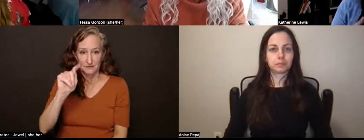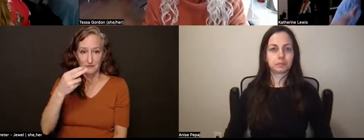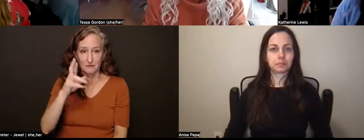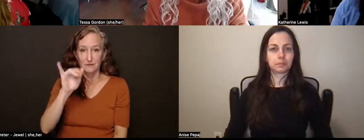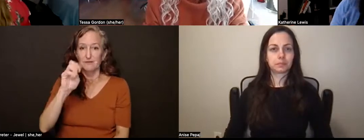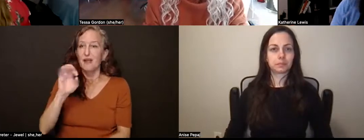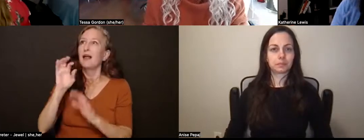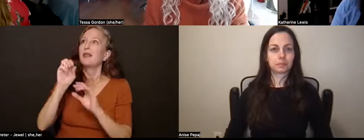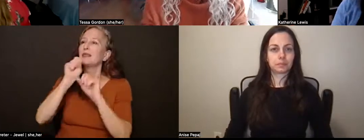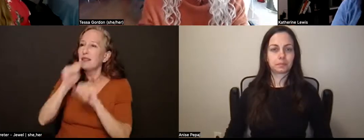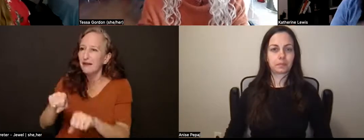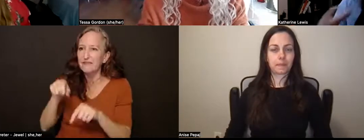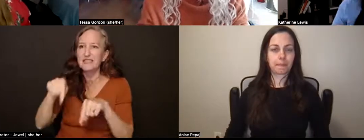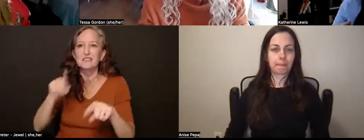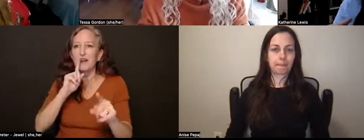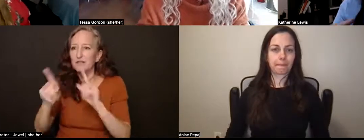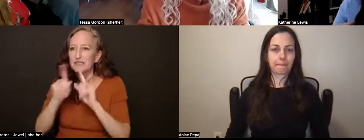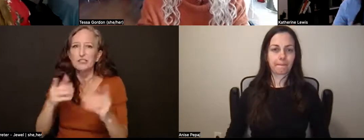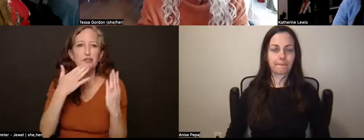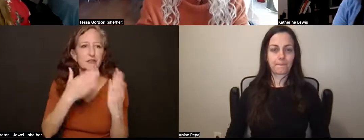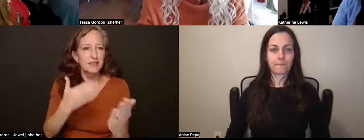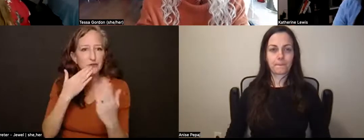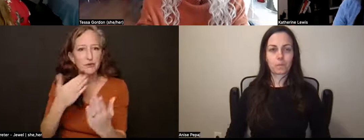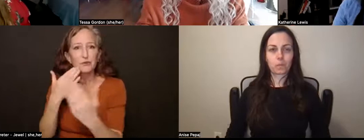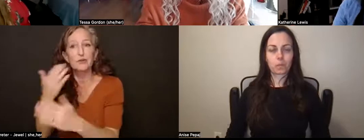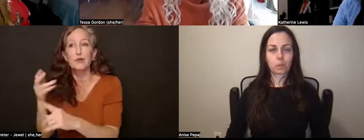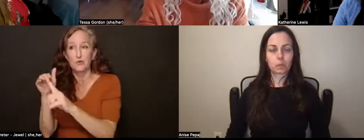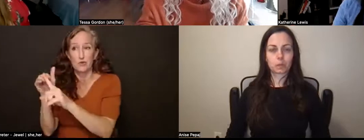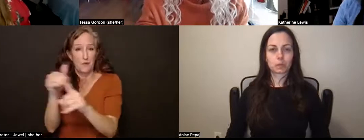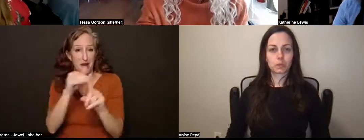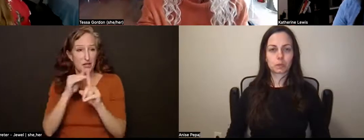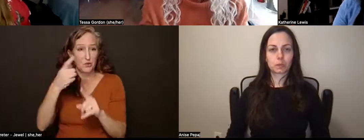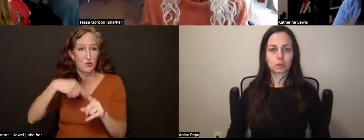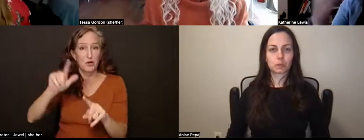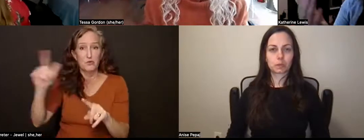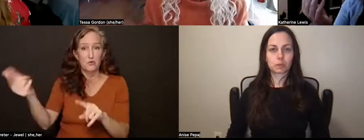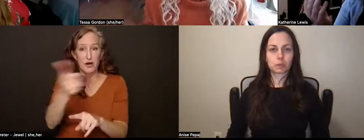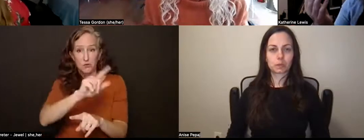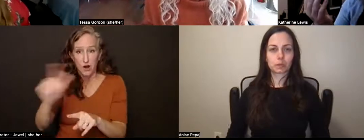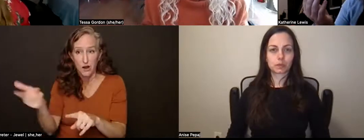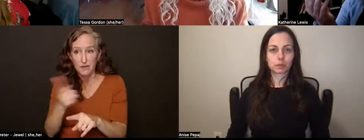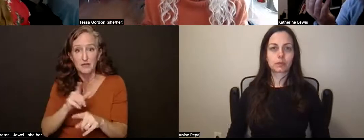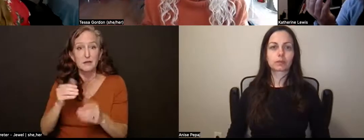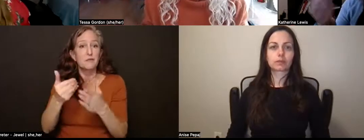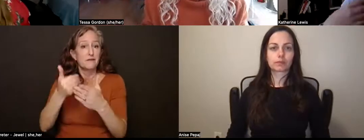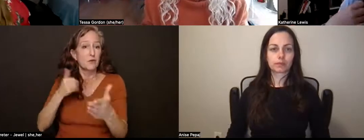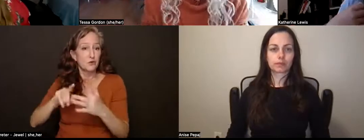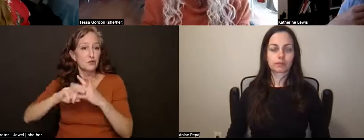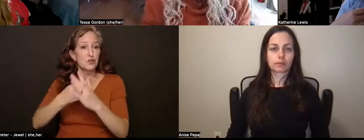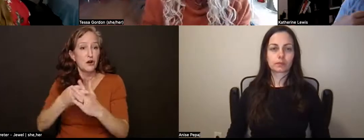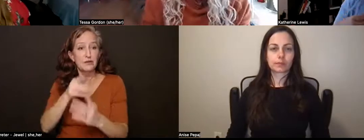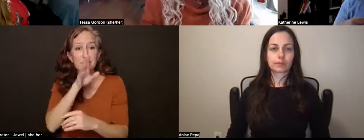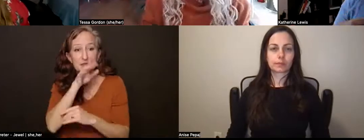answer, I'm loving the conversation. Just a reminder, since we are doing round robin style discussion, before you start speaking, could